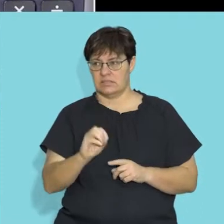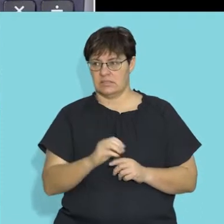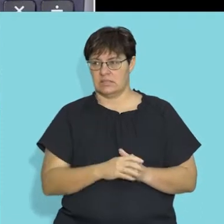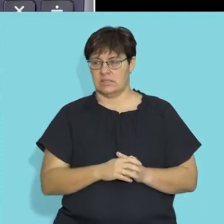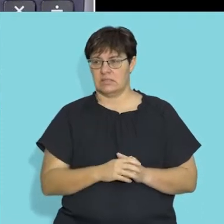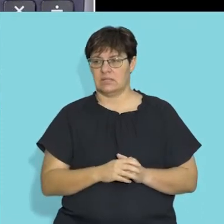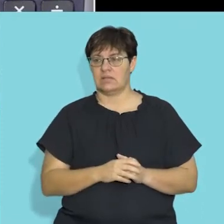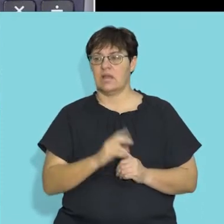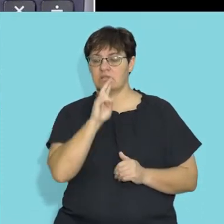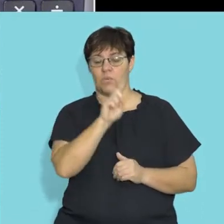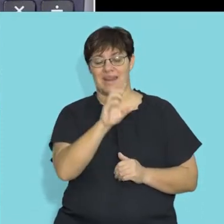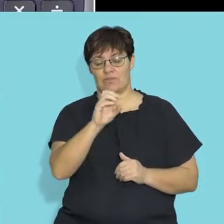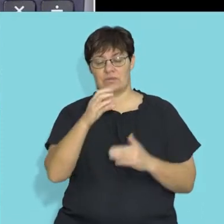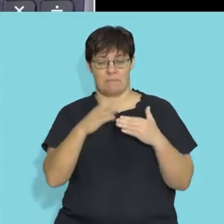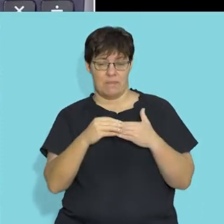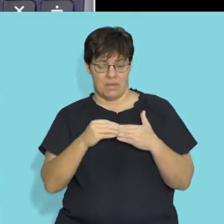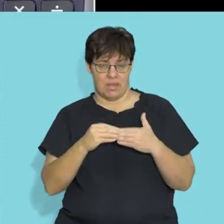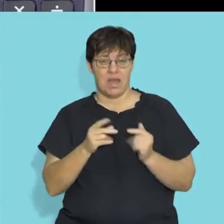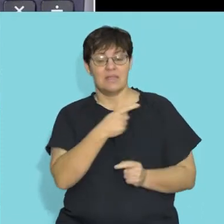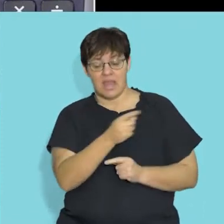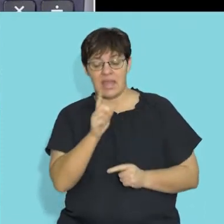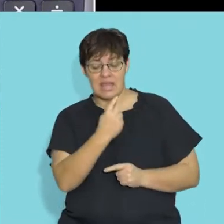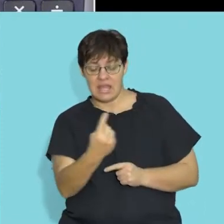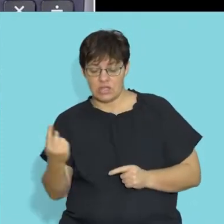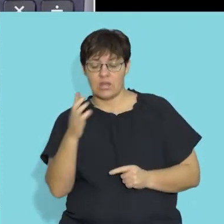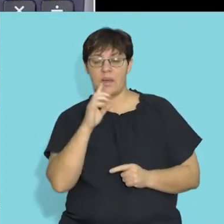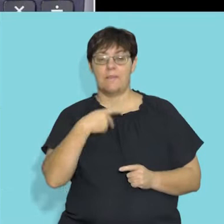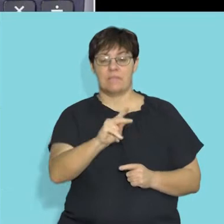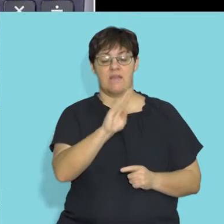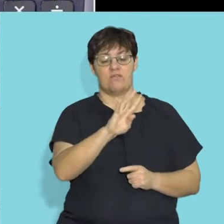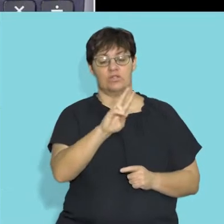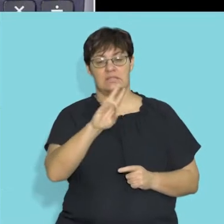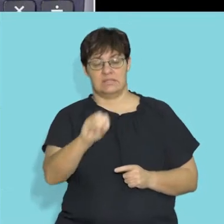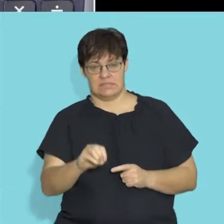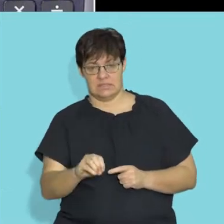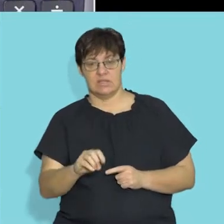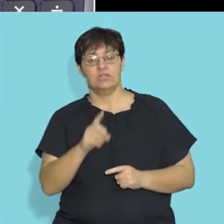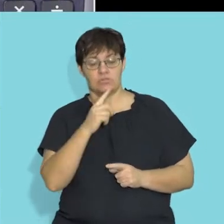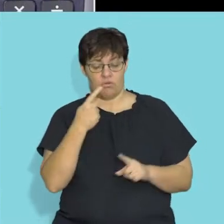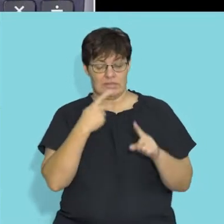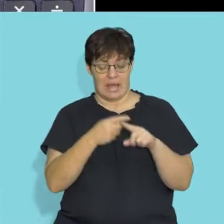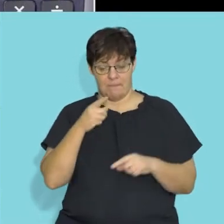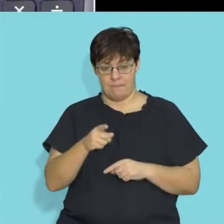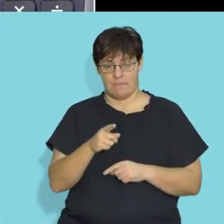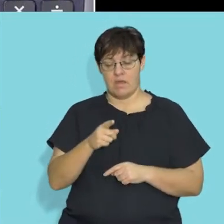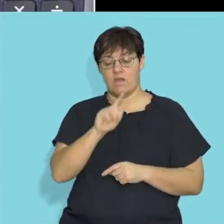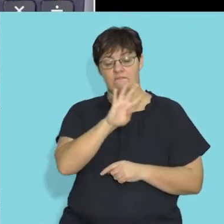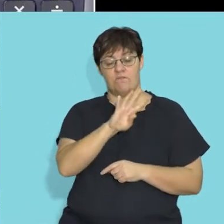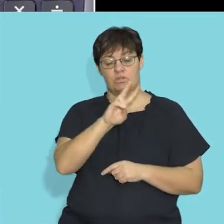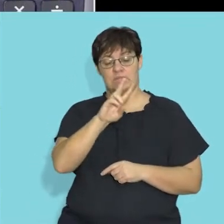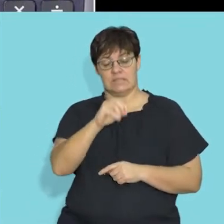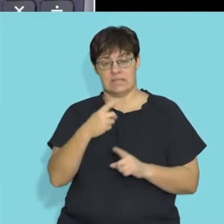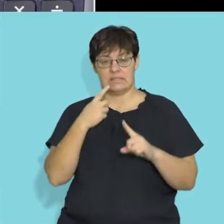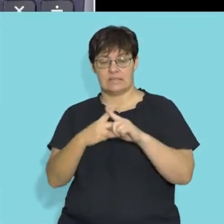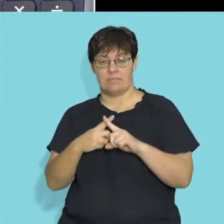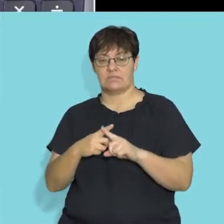it's 100 members, and they are expected to pay 420. So obviously, if you take that figure now, and